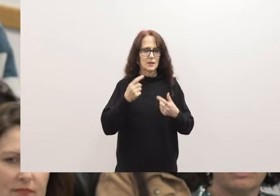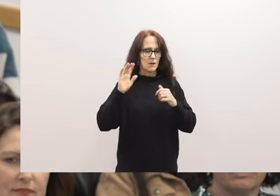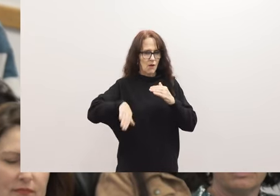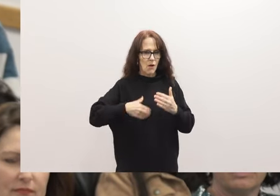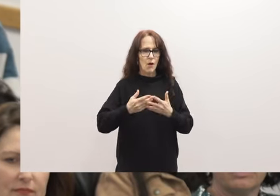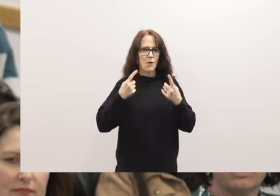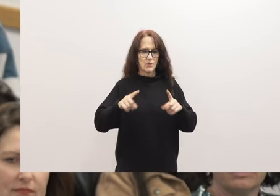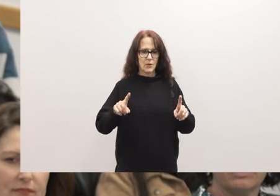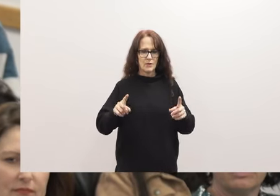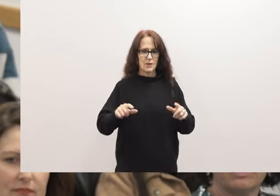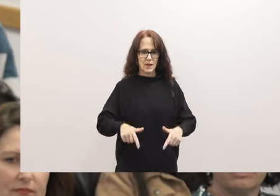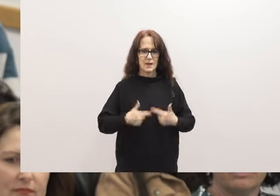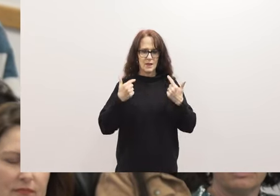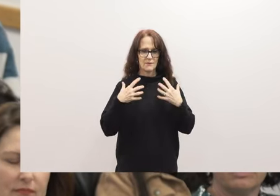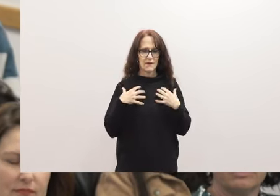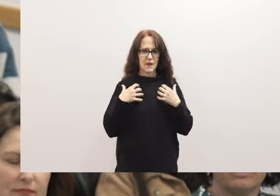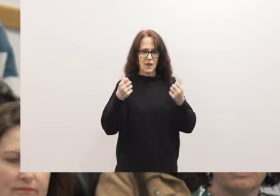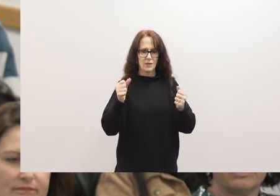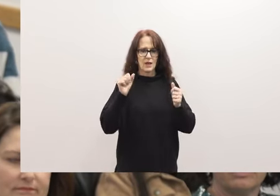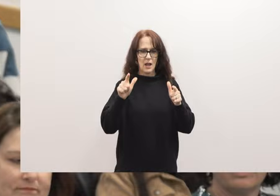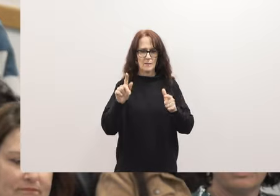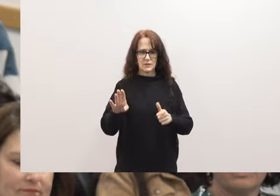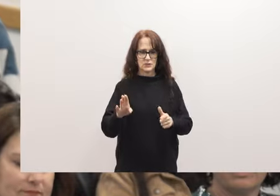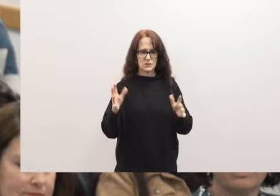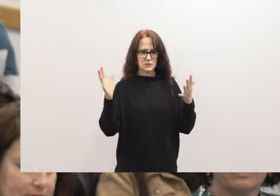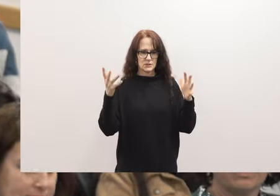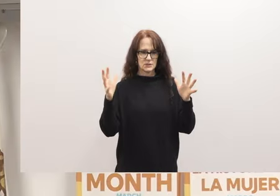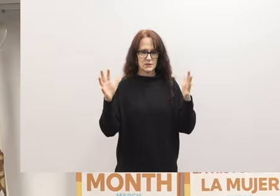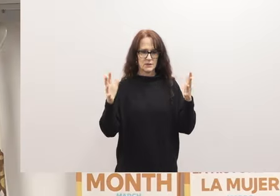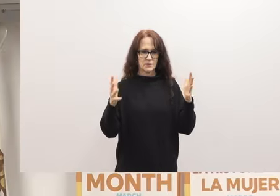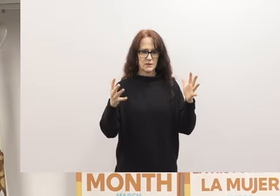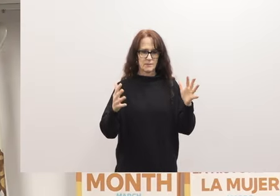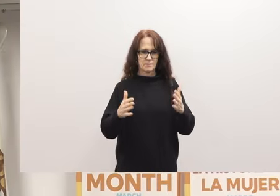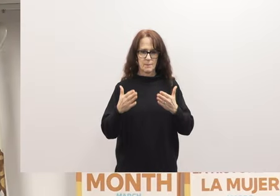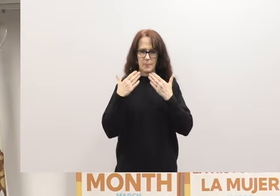and live in a healthy Long Beach. Thank you.